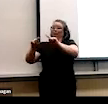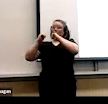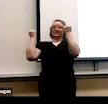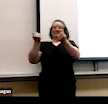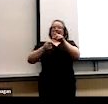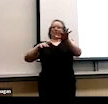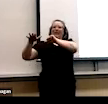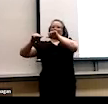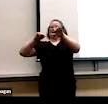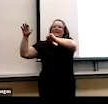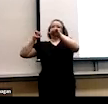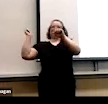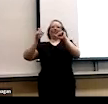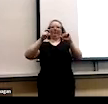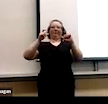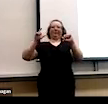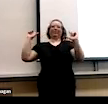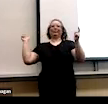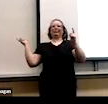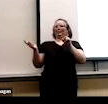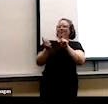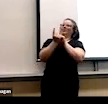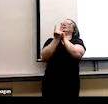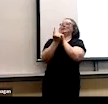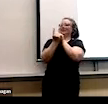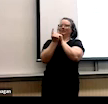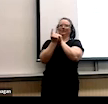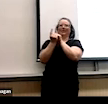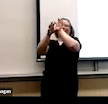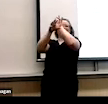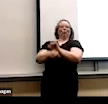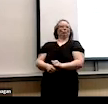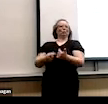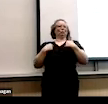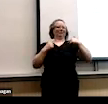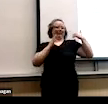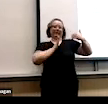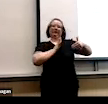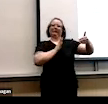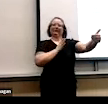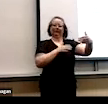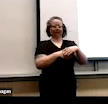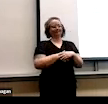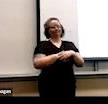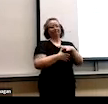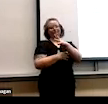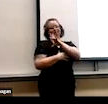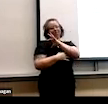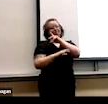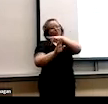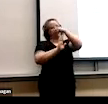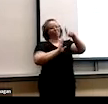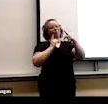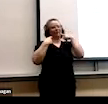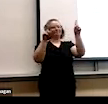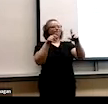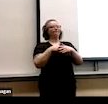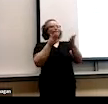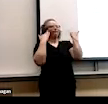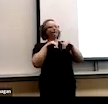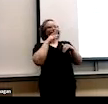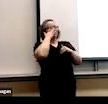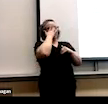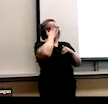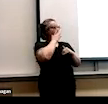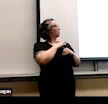Thank you. This was just an example. I took this right off the TVCC website because one of the things that was suggested in